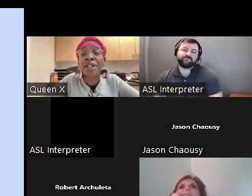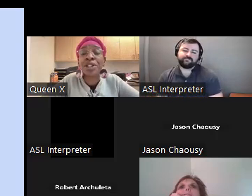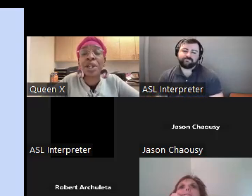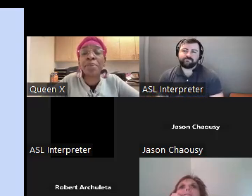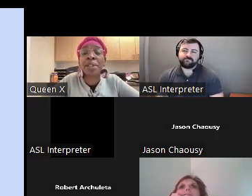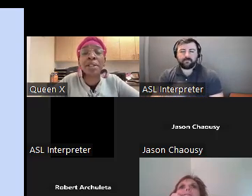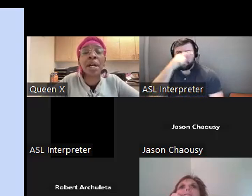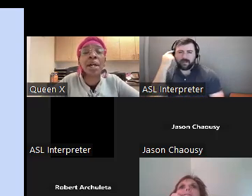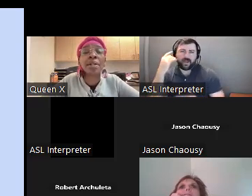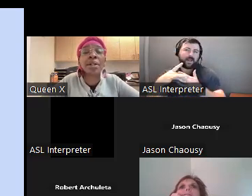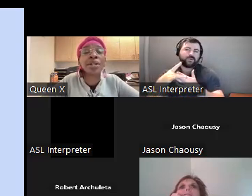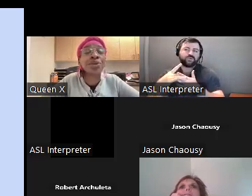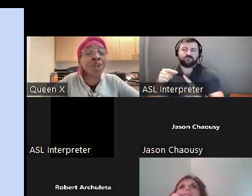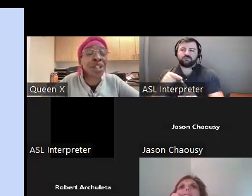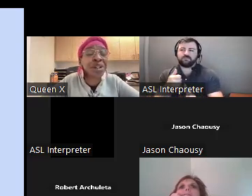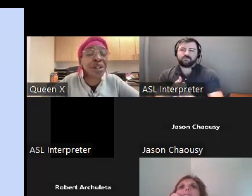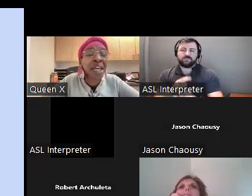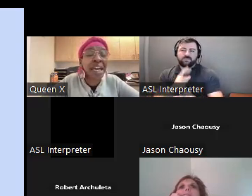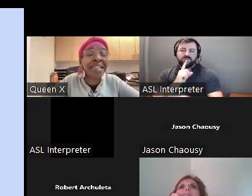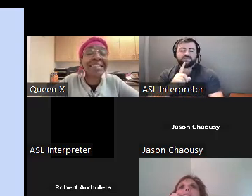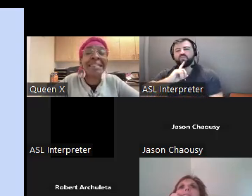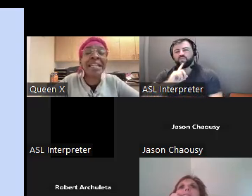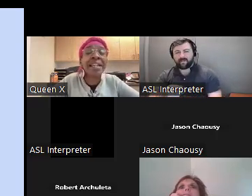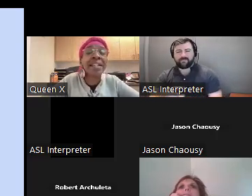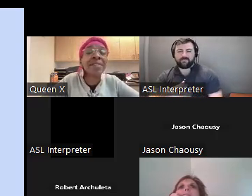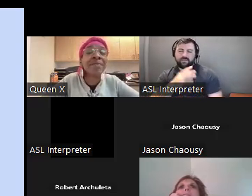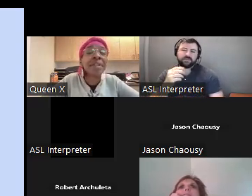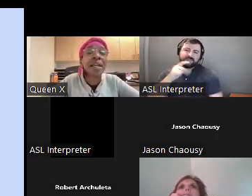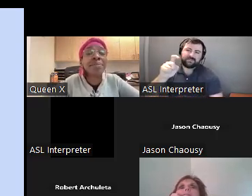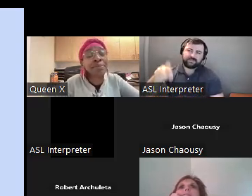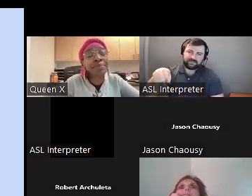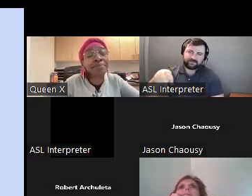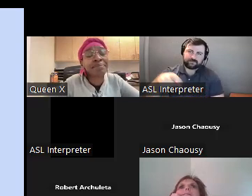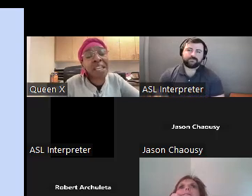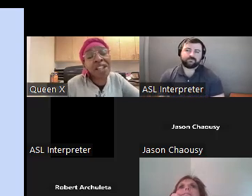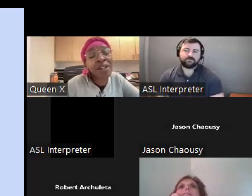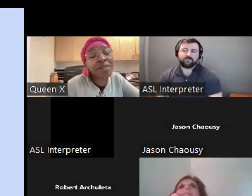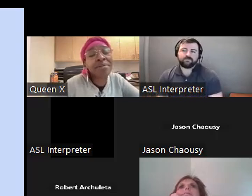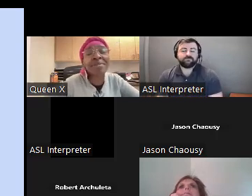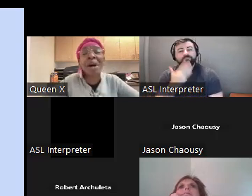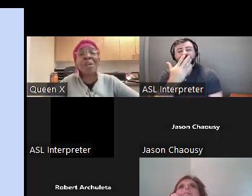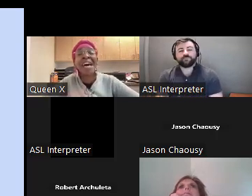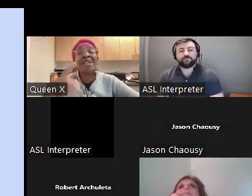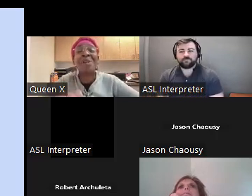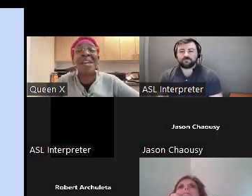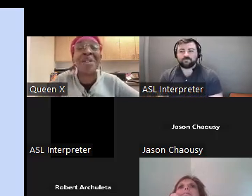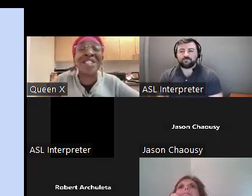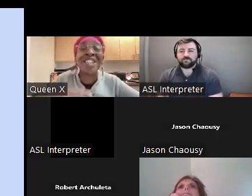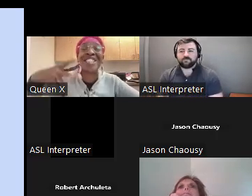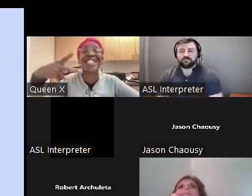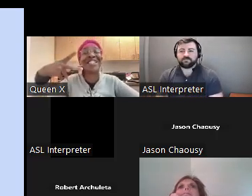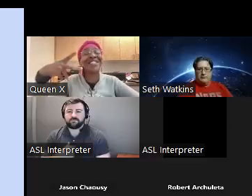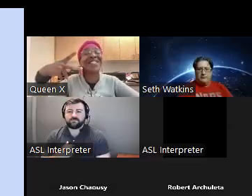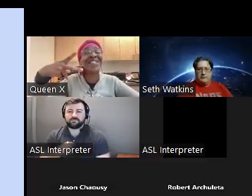Black leadership is real and it's needed. Thank you. Thank you, glad Queen. to be here